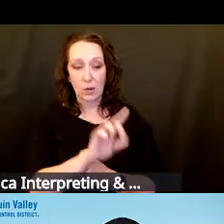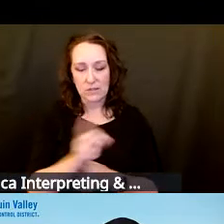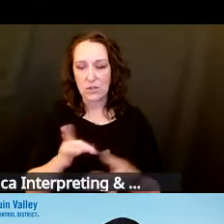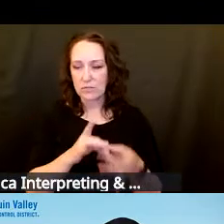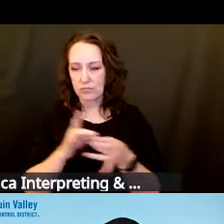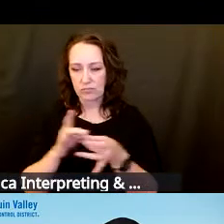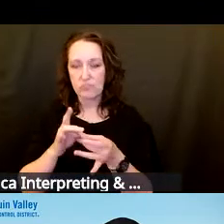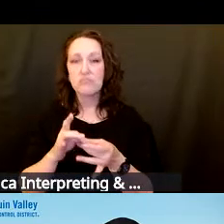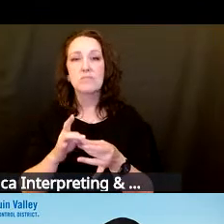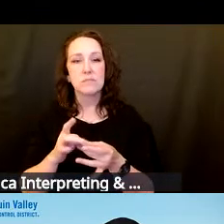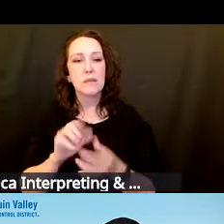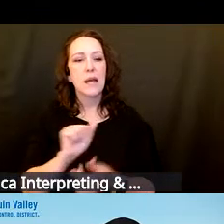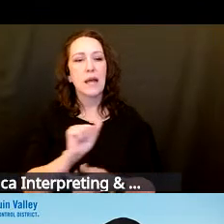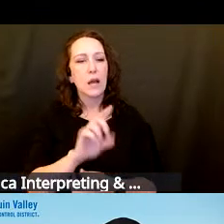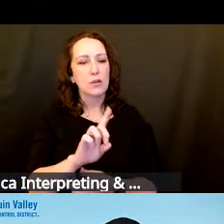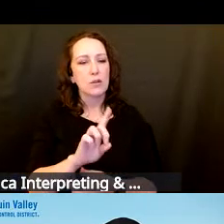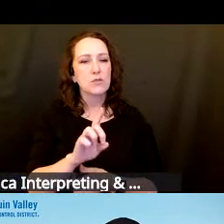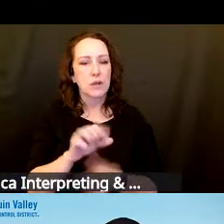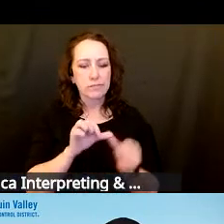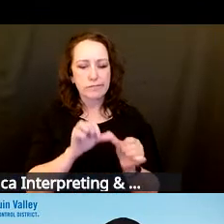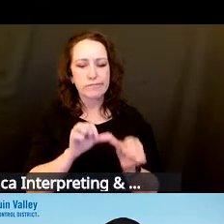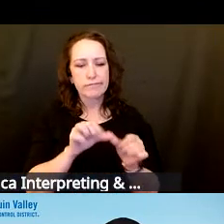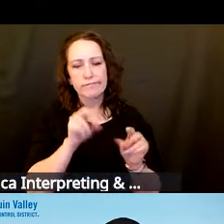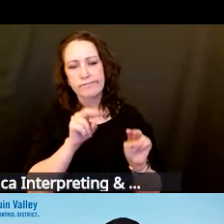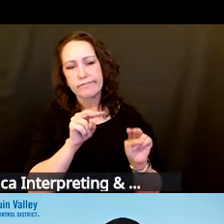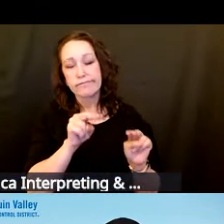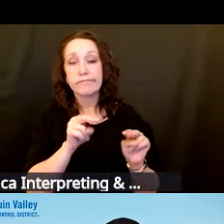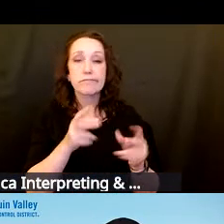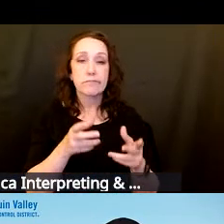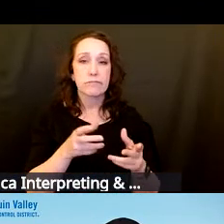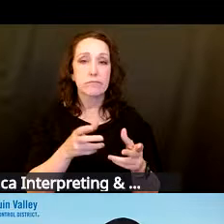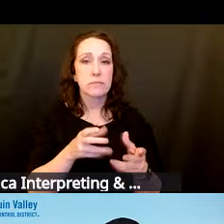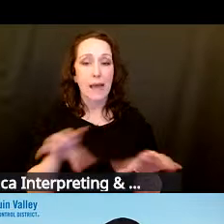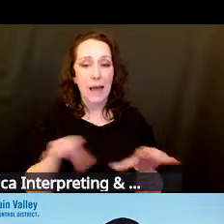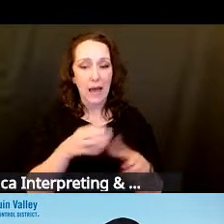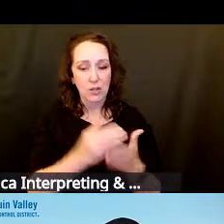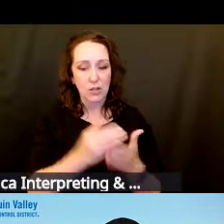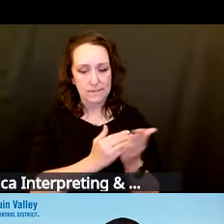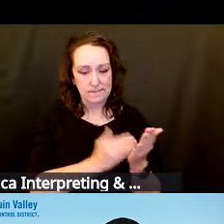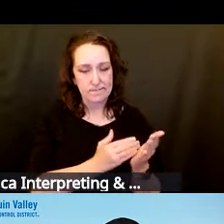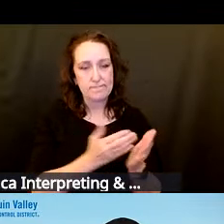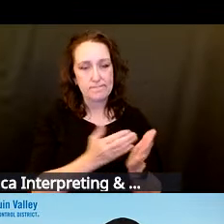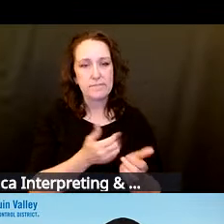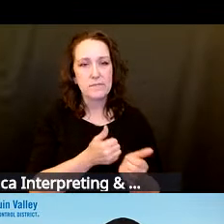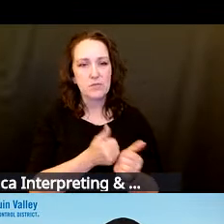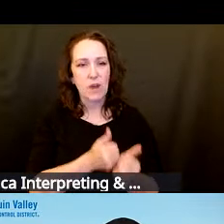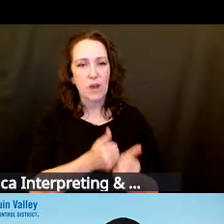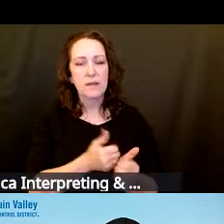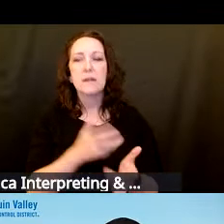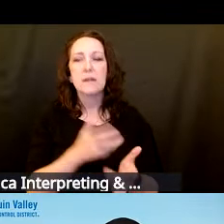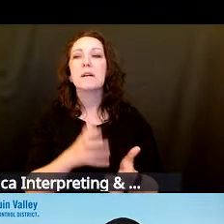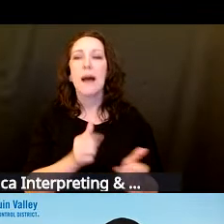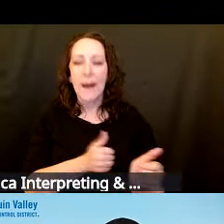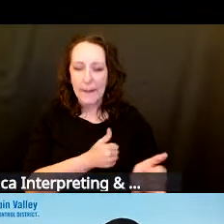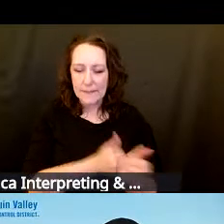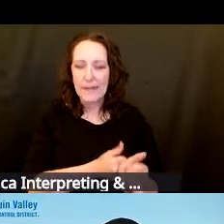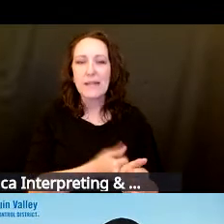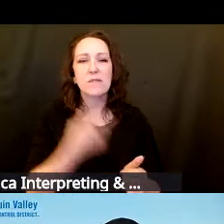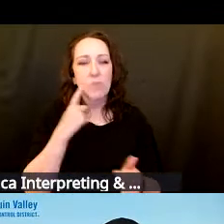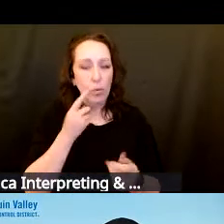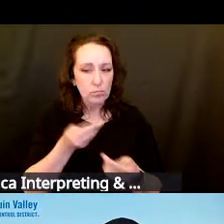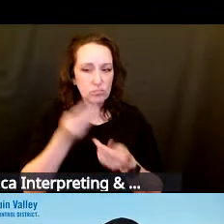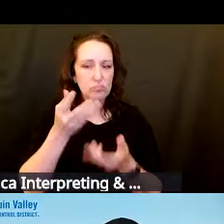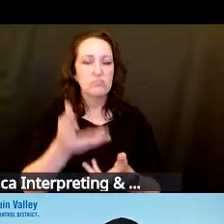the Air District continuously monitors the action items tracker and updates it to be able to provide you with